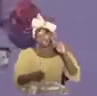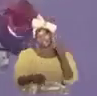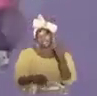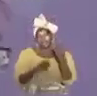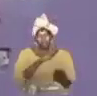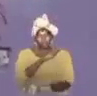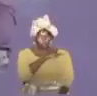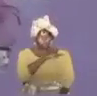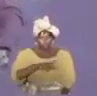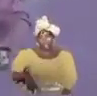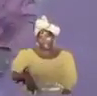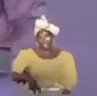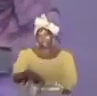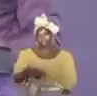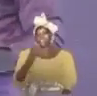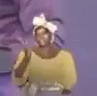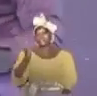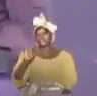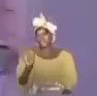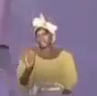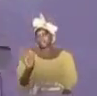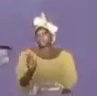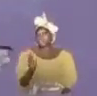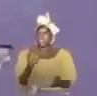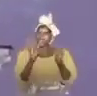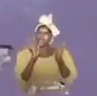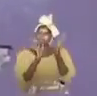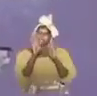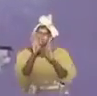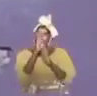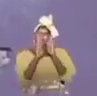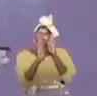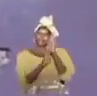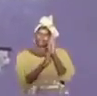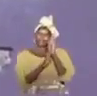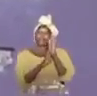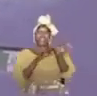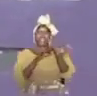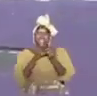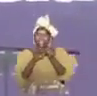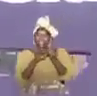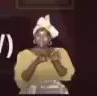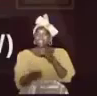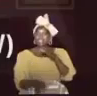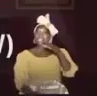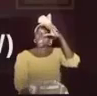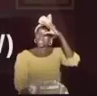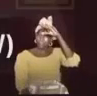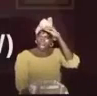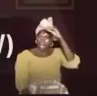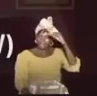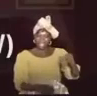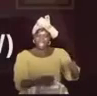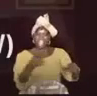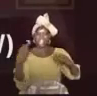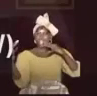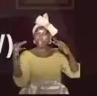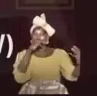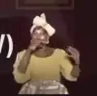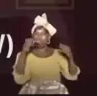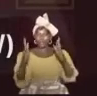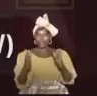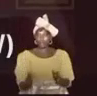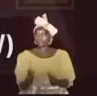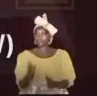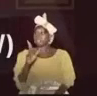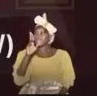1, I would like to read that. The Bible talks of a very valiant man, a warrior in fact, called